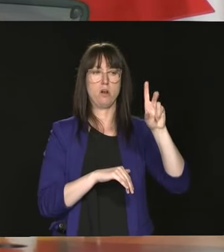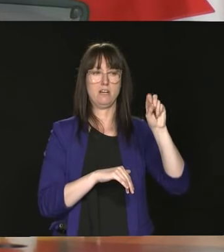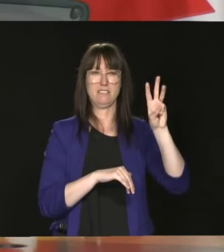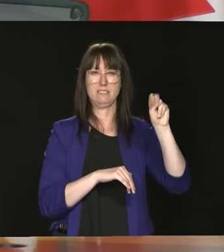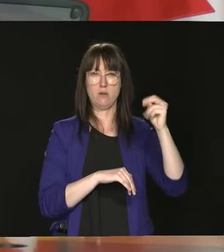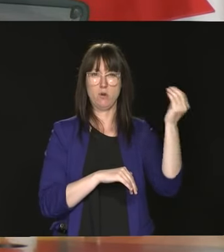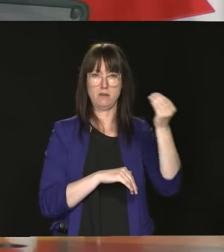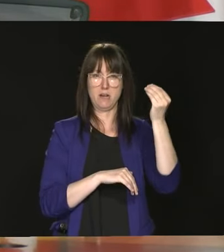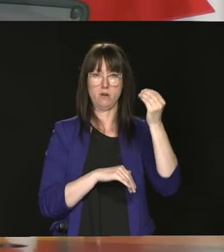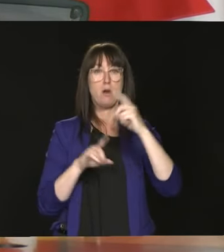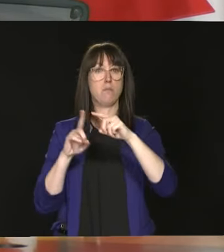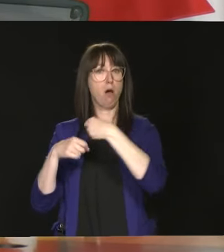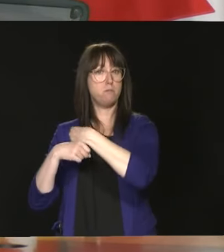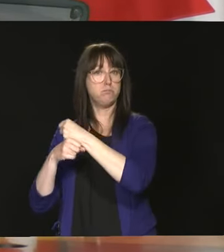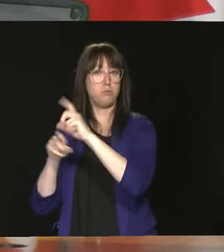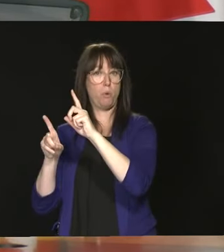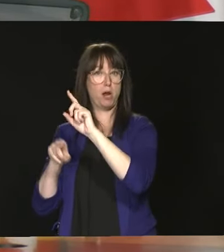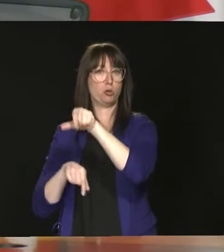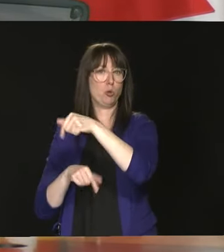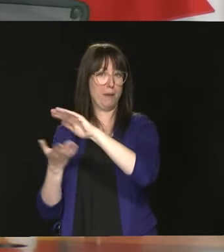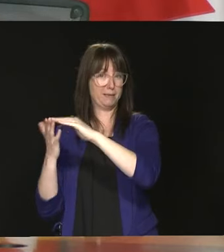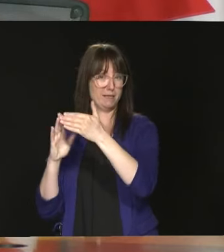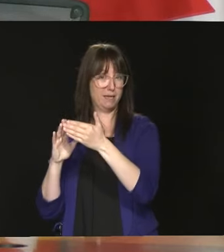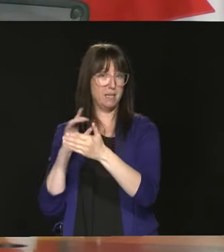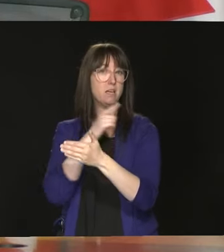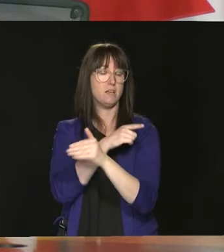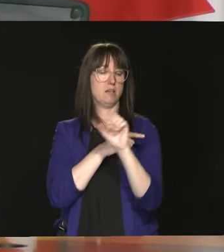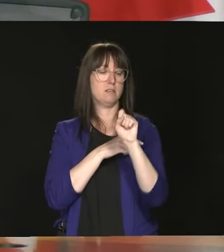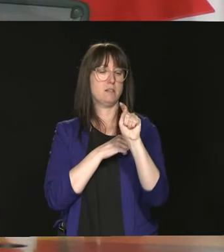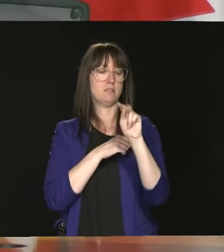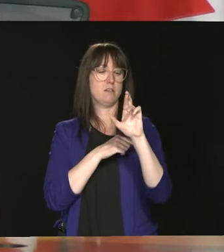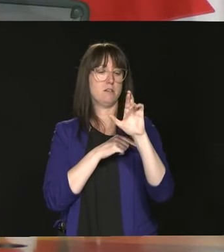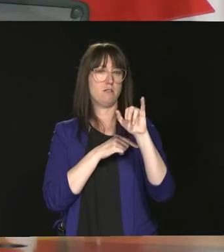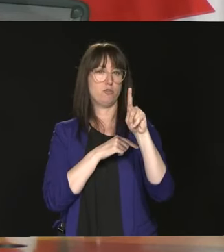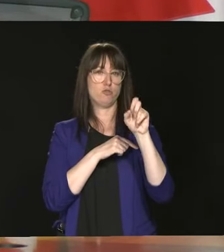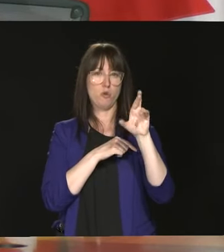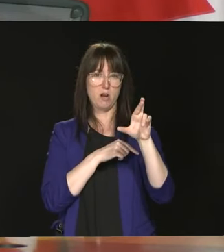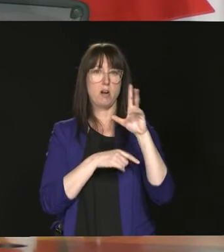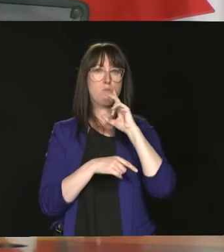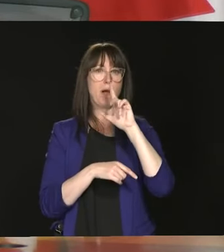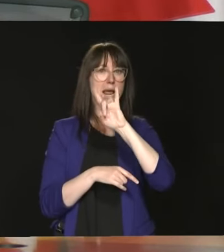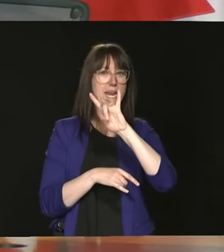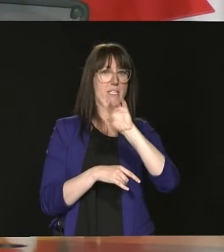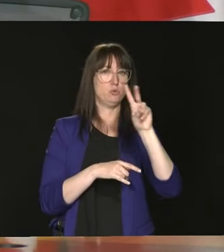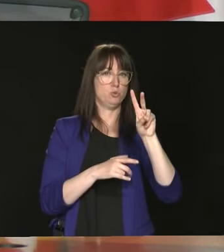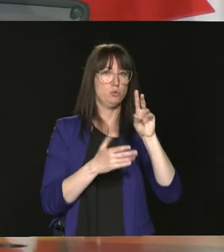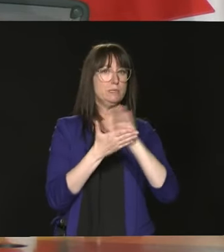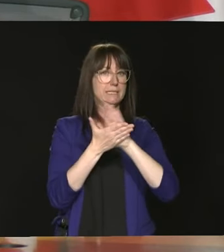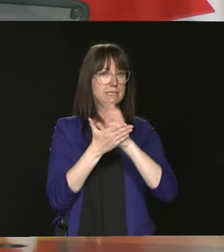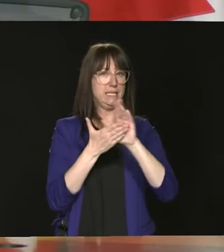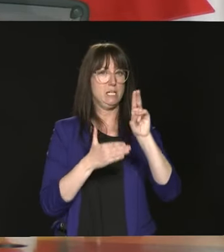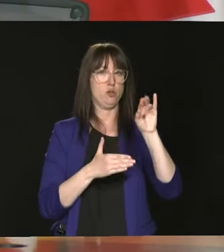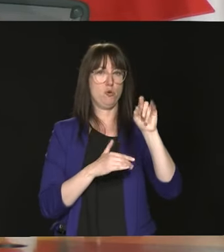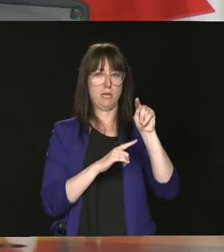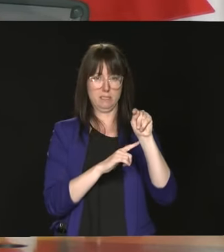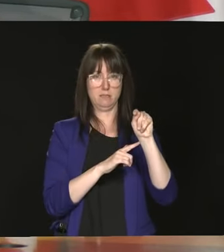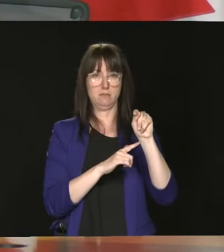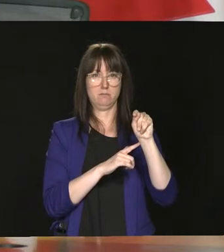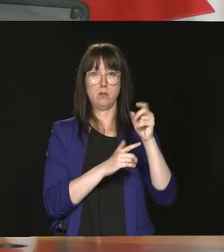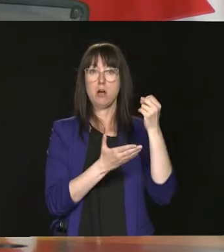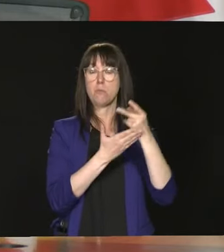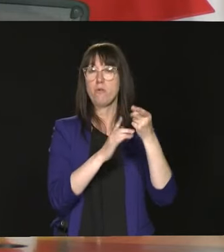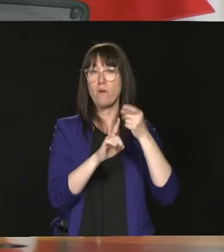will provide us with 82 sterilization units that have been approved by Health Canada.